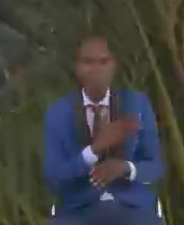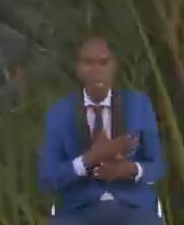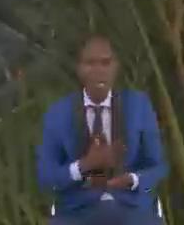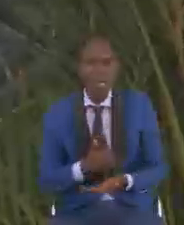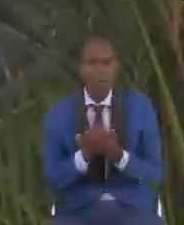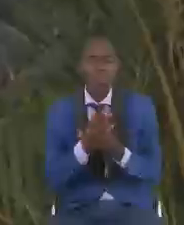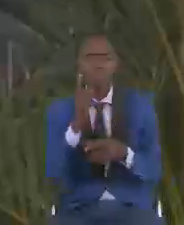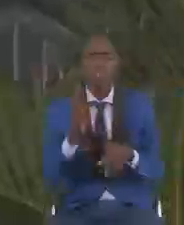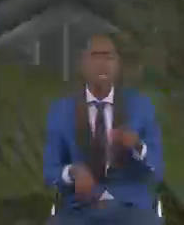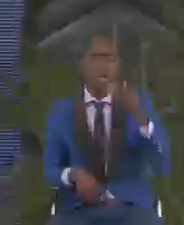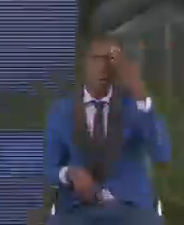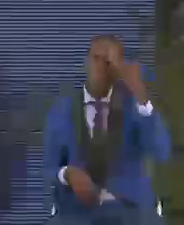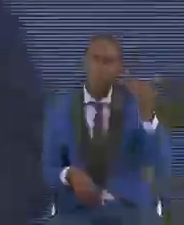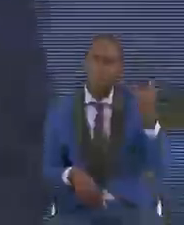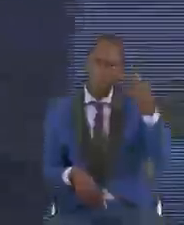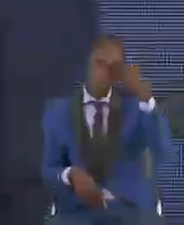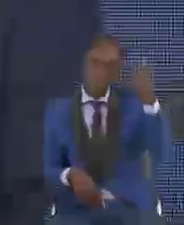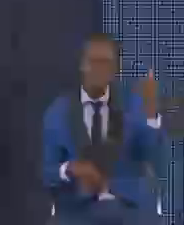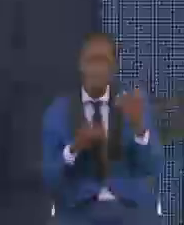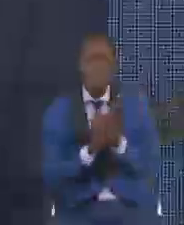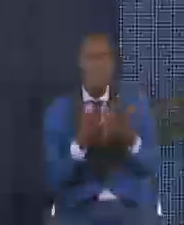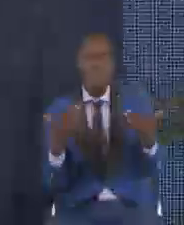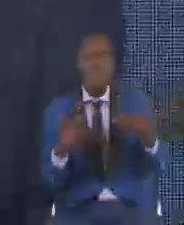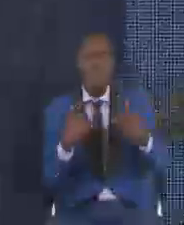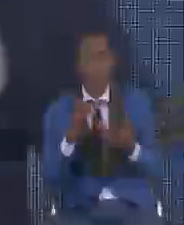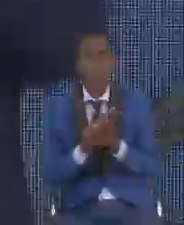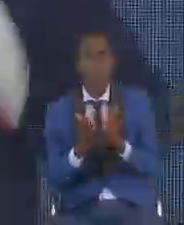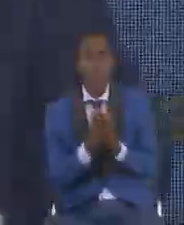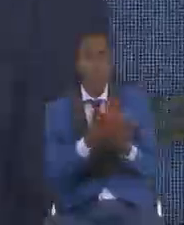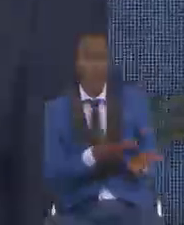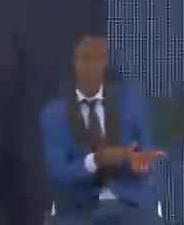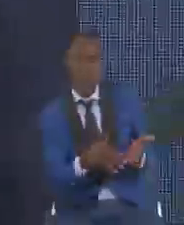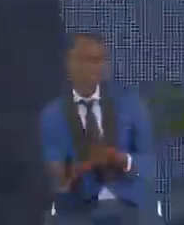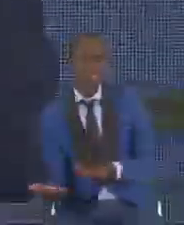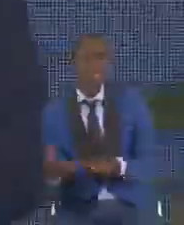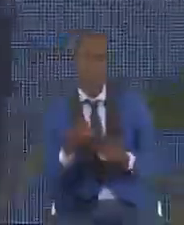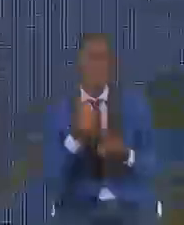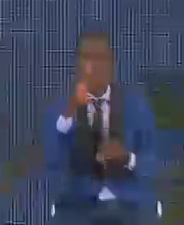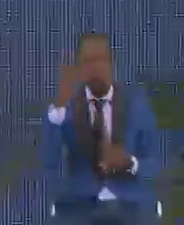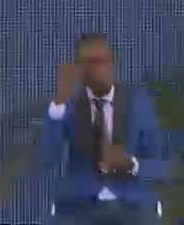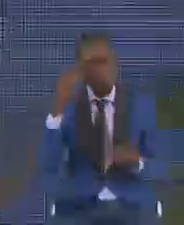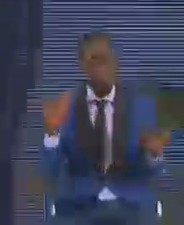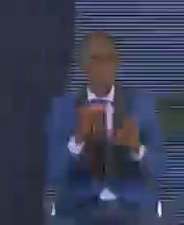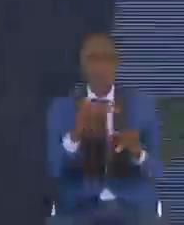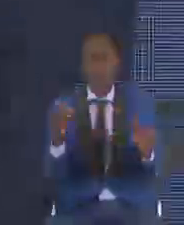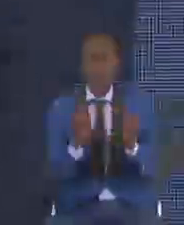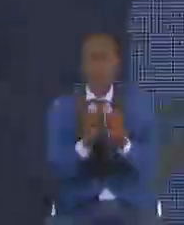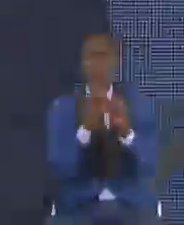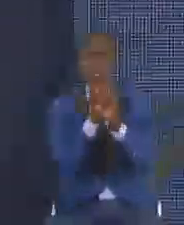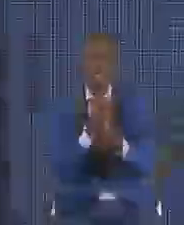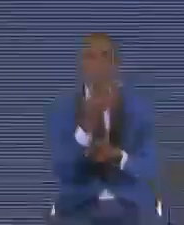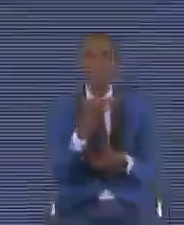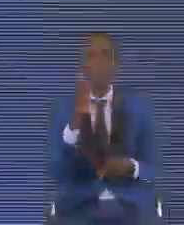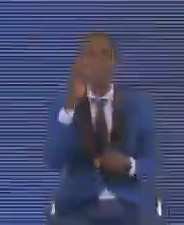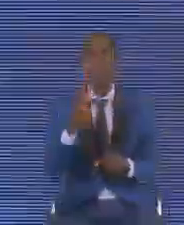Why? Because that thing has become dormant. It's now dead. The same thing with the gift of God. The gift of God is